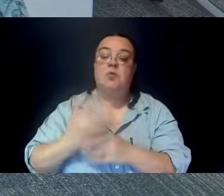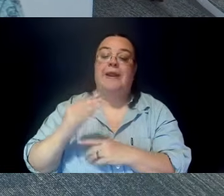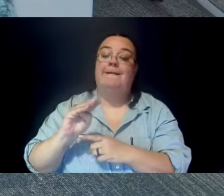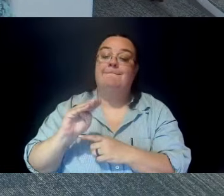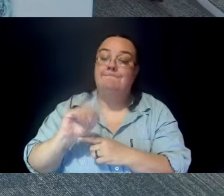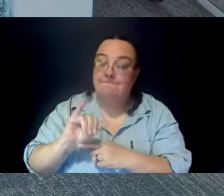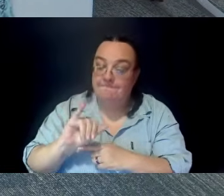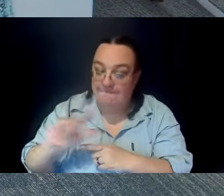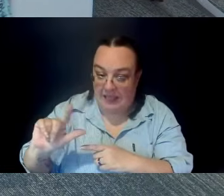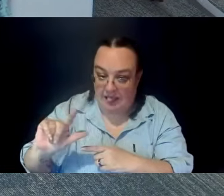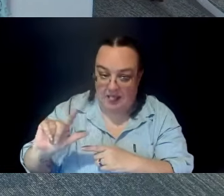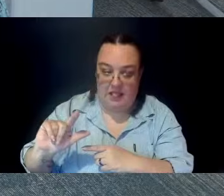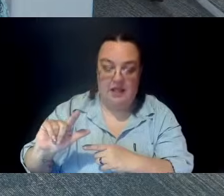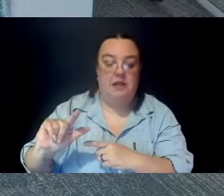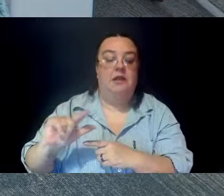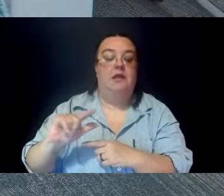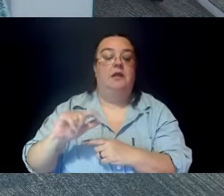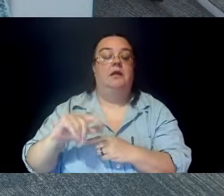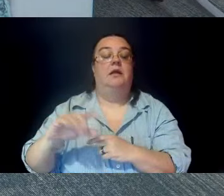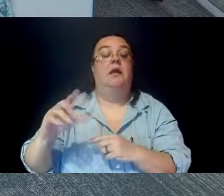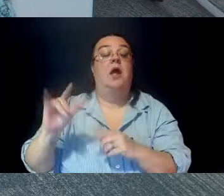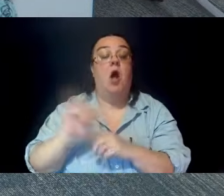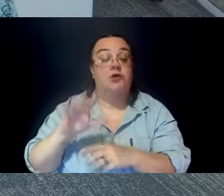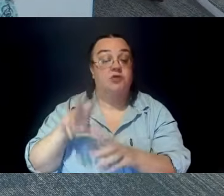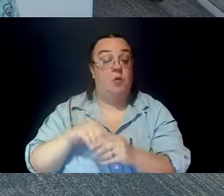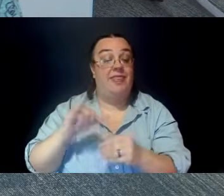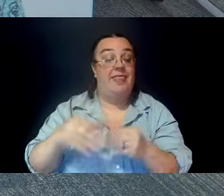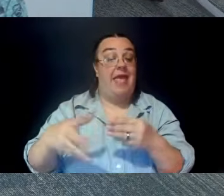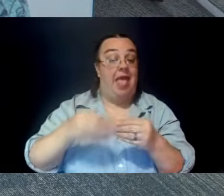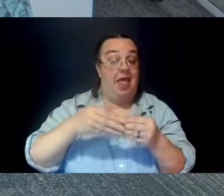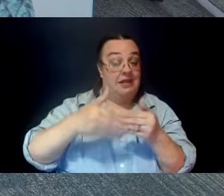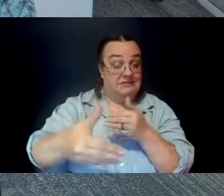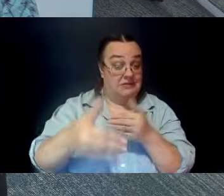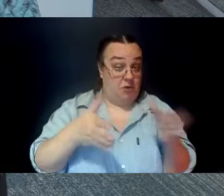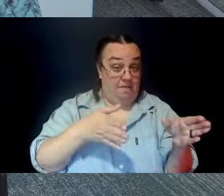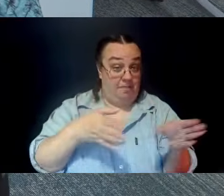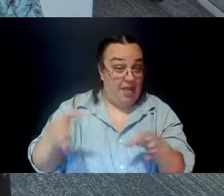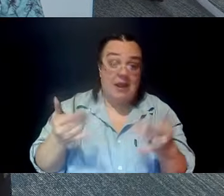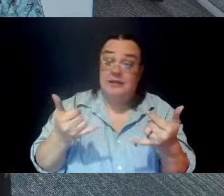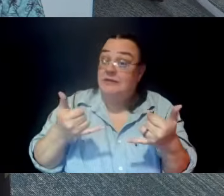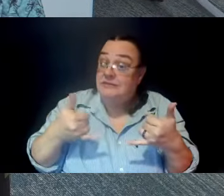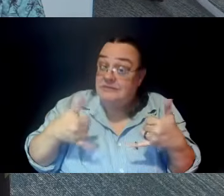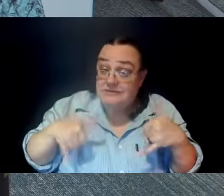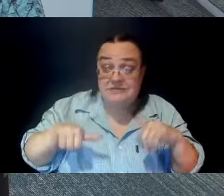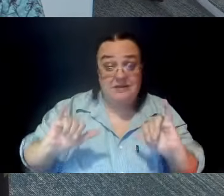Also, in the annexation plan, we still do not